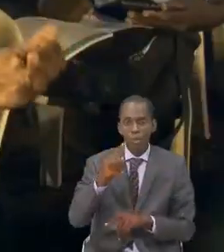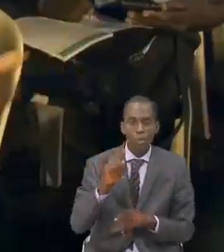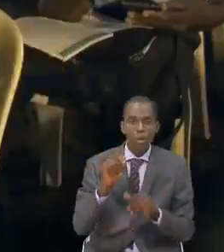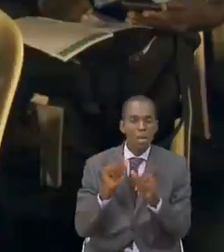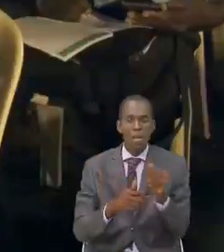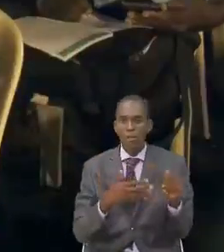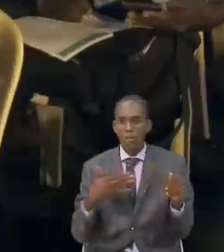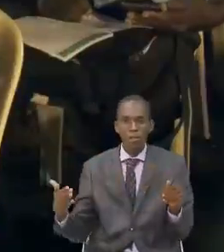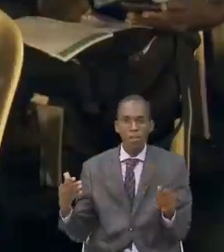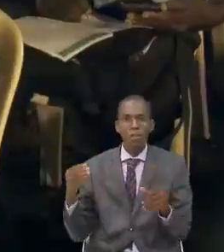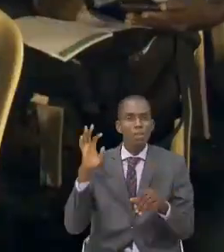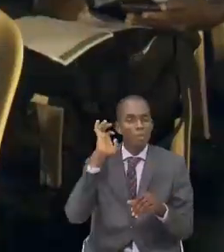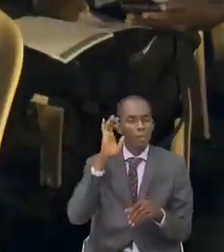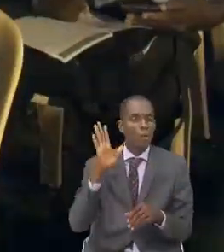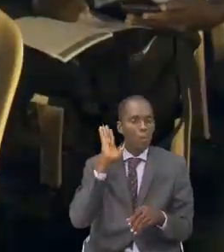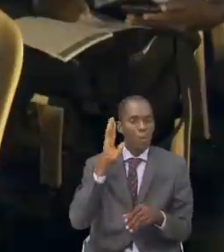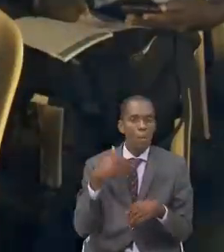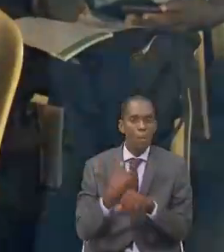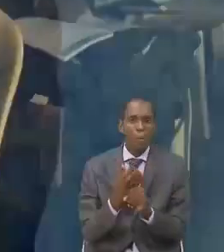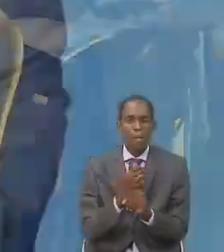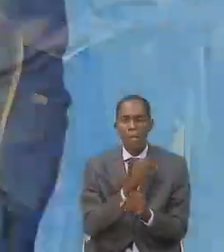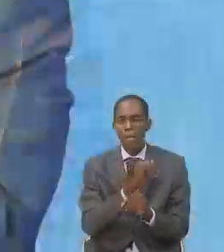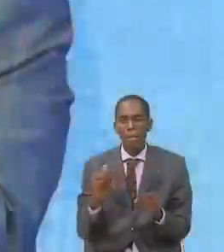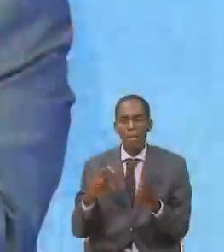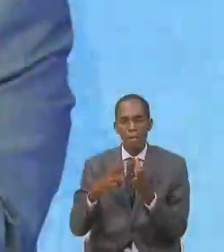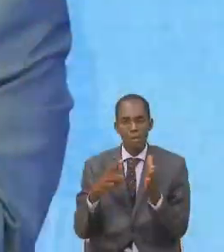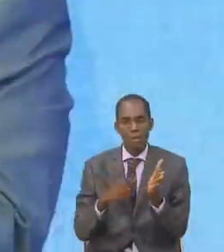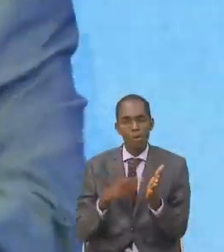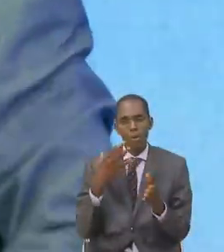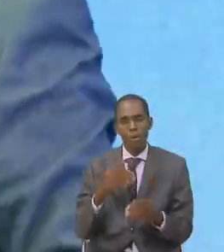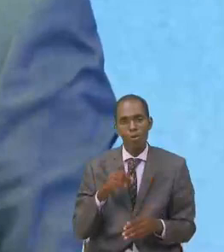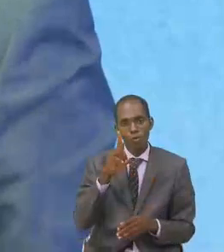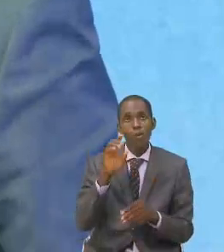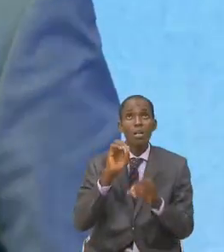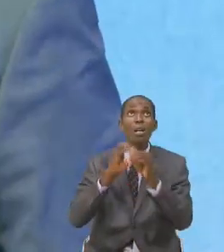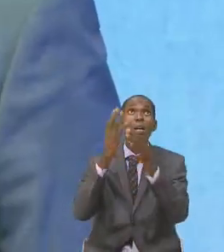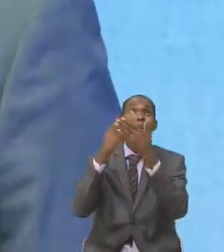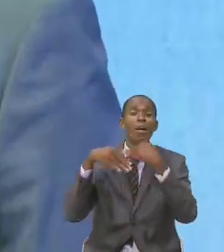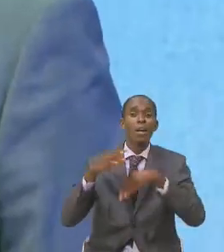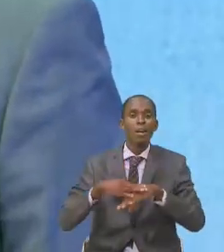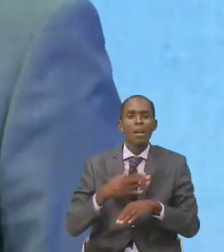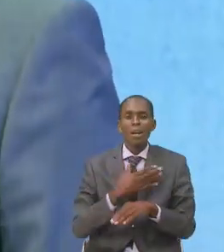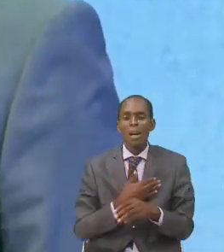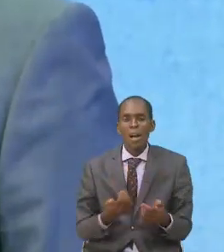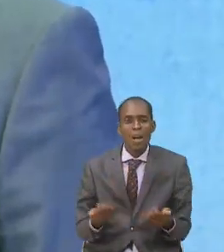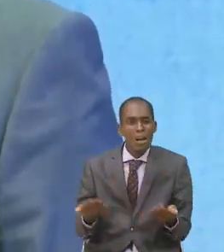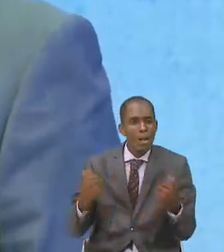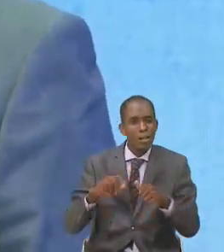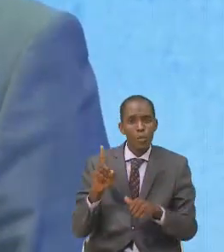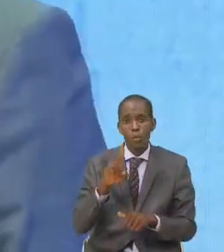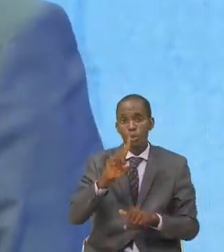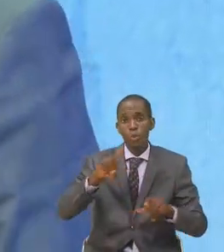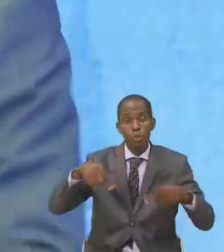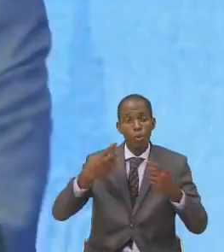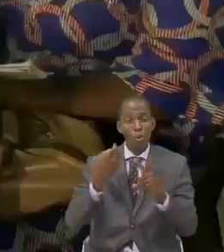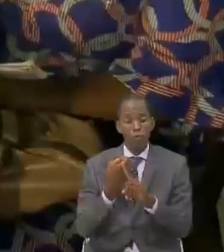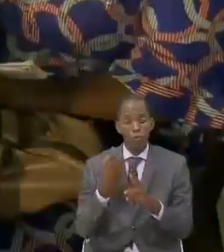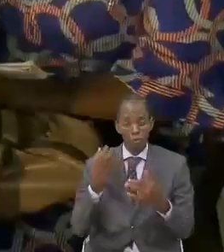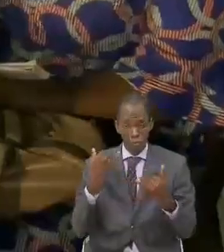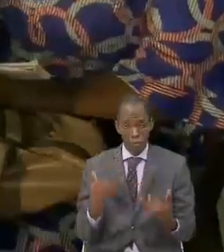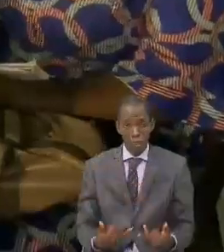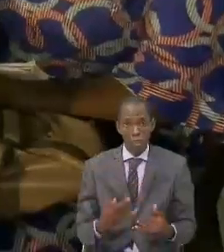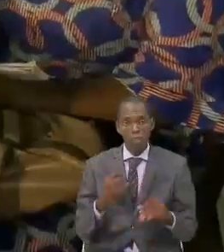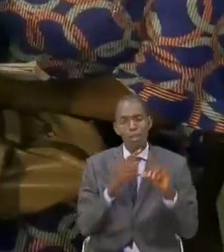The Lord will transport you. Everything concerning you, he will make a record of you in heaven.